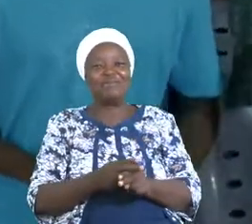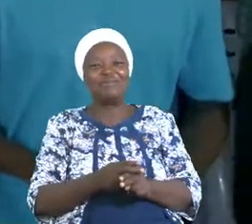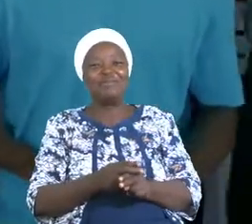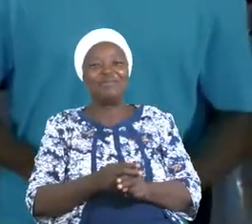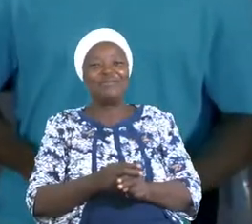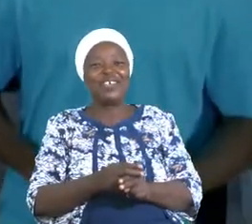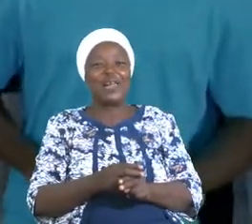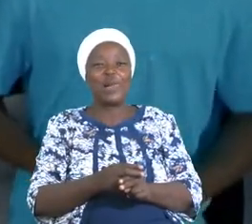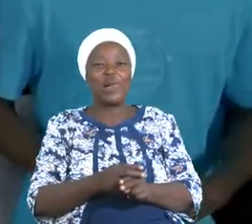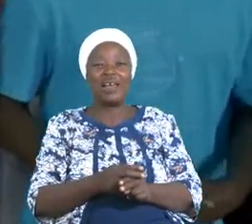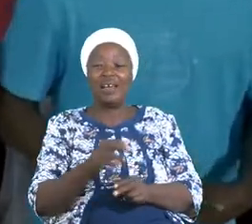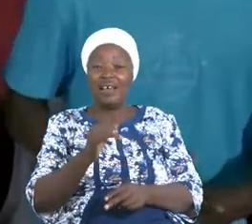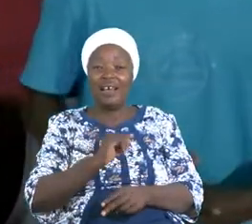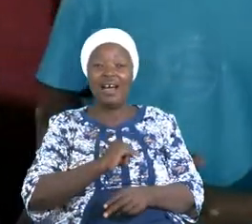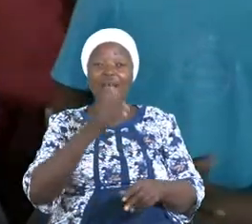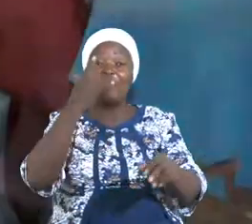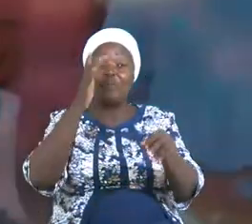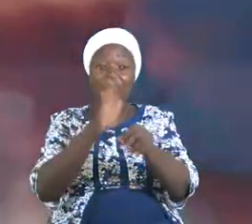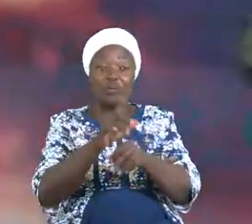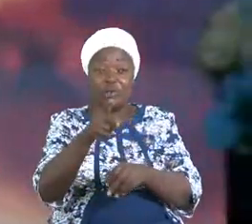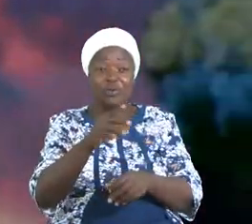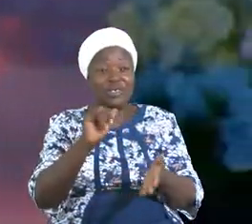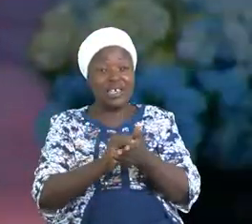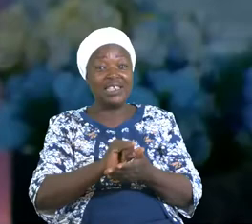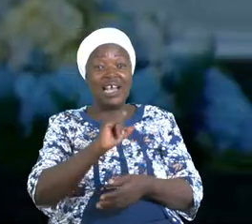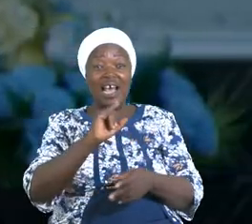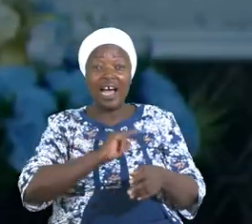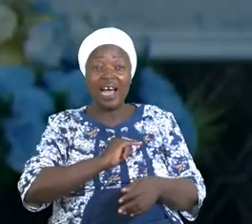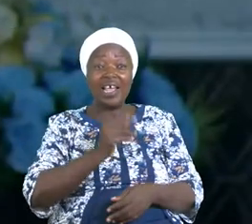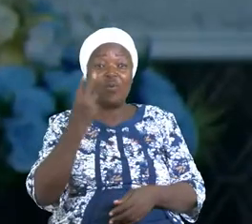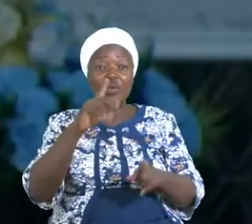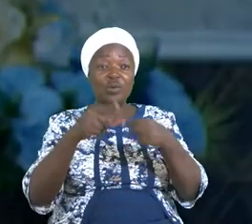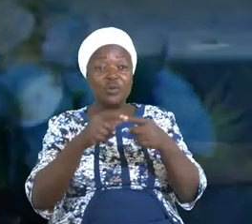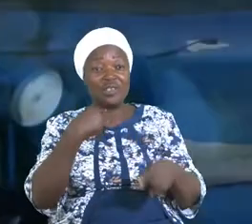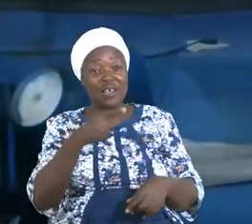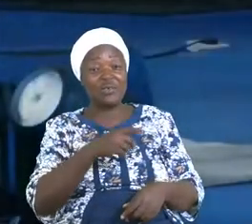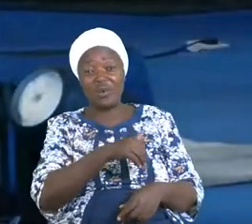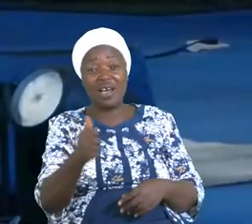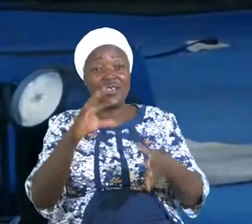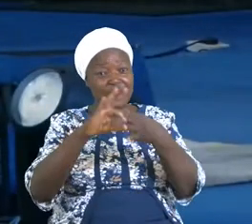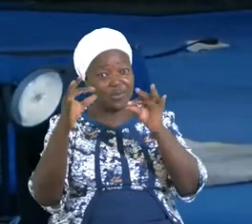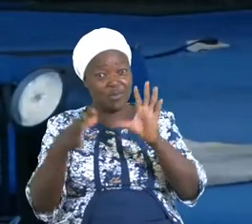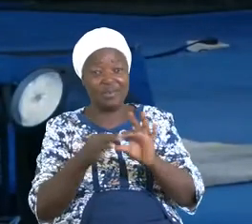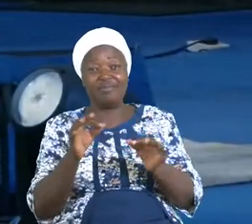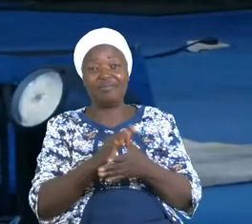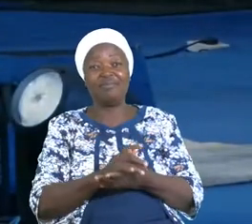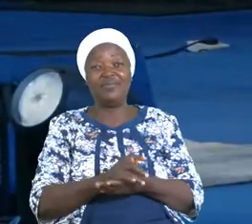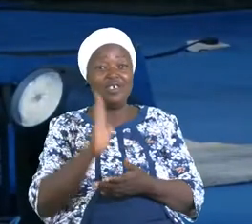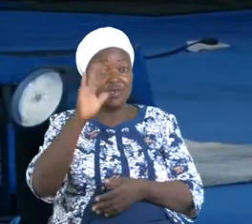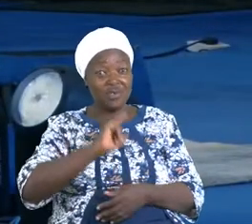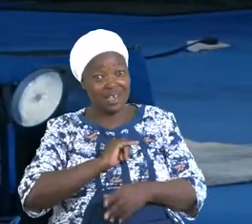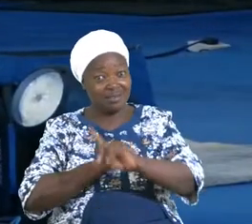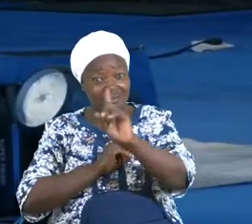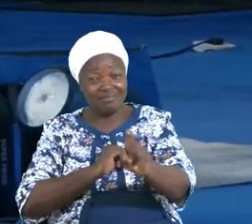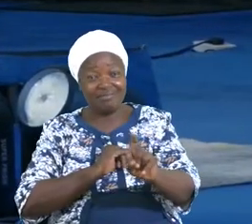name. I promised you, I was going to tell you a story. Should I?